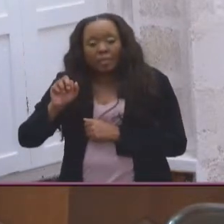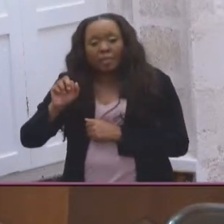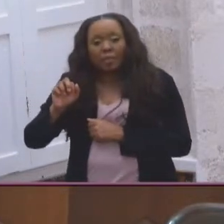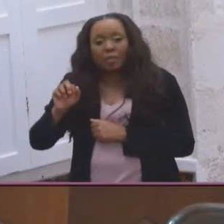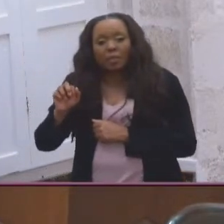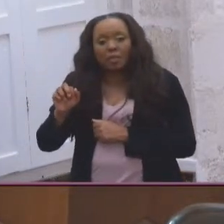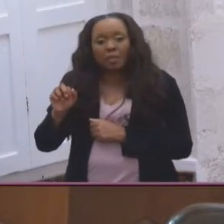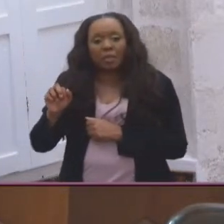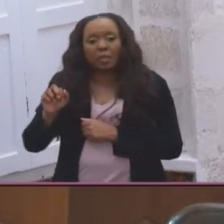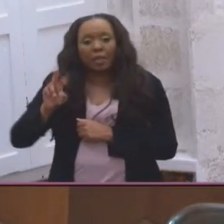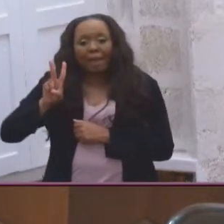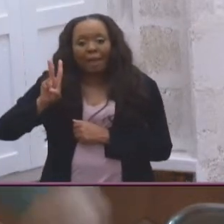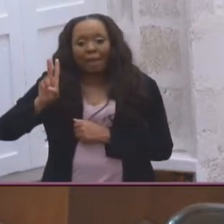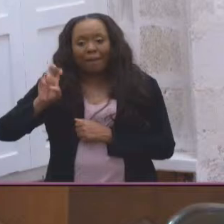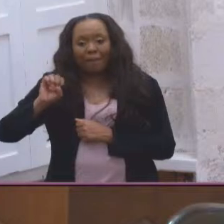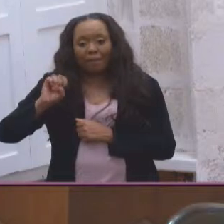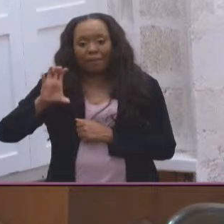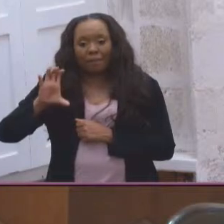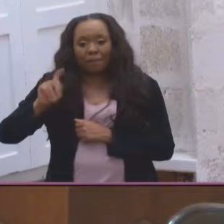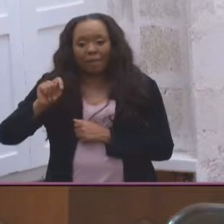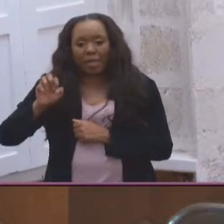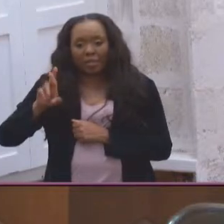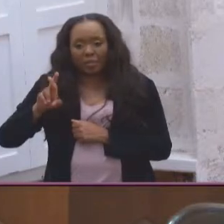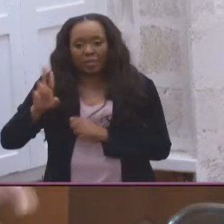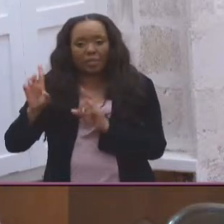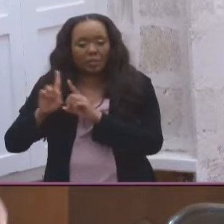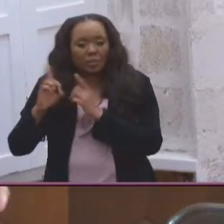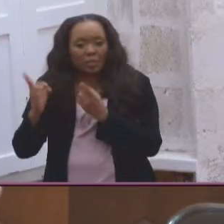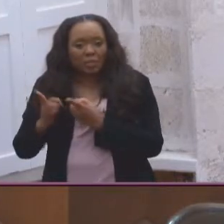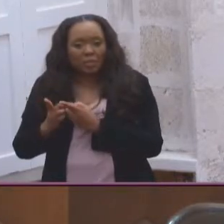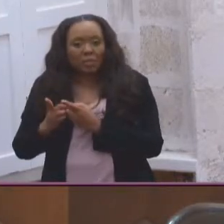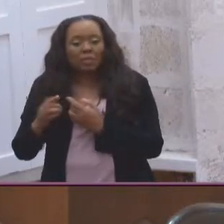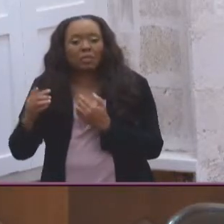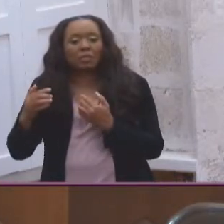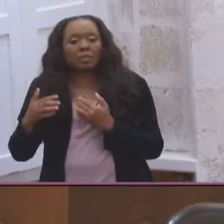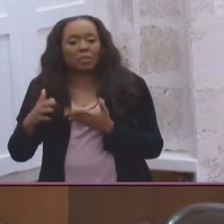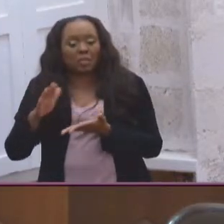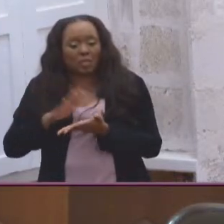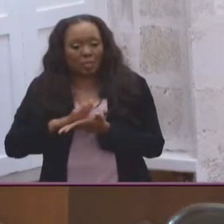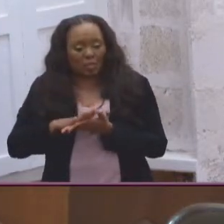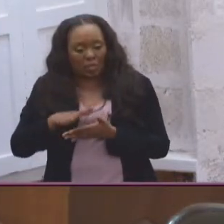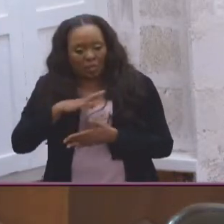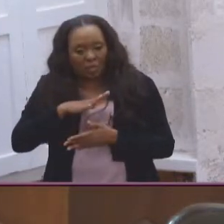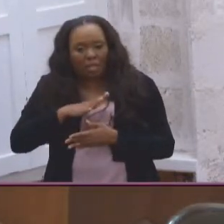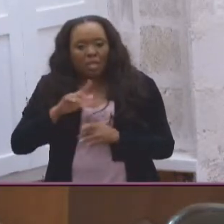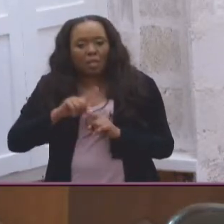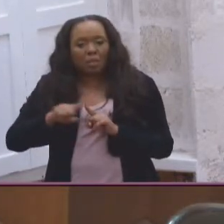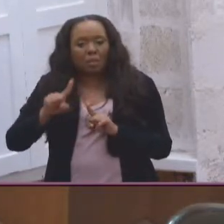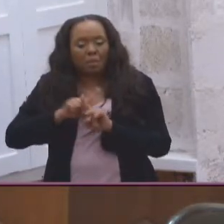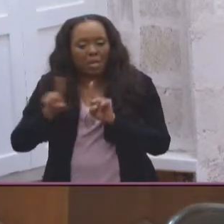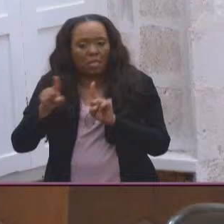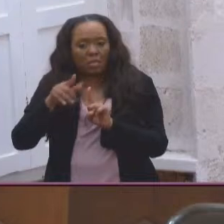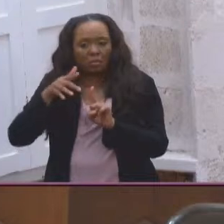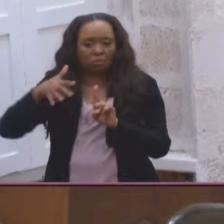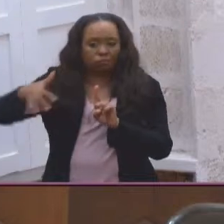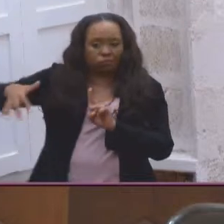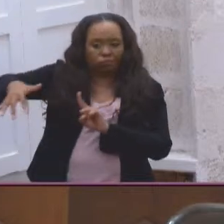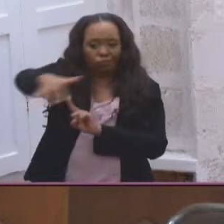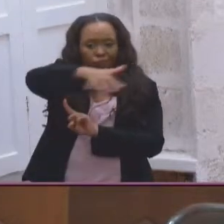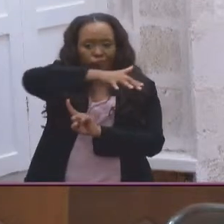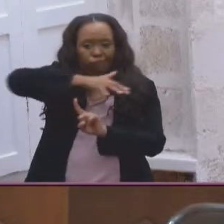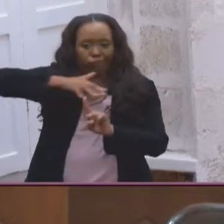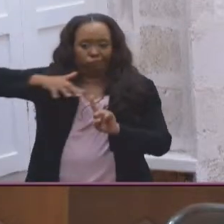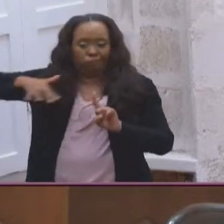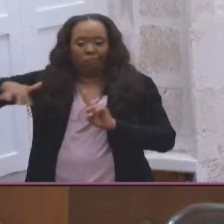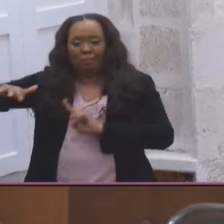Wellness, there were surrounding areas of the school plant, or school plants across the country, which were overgrown with bush.